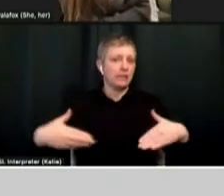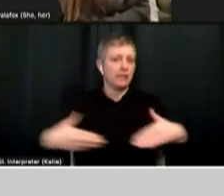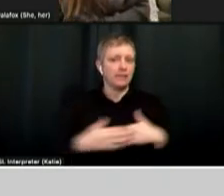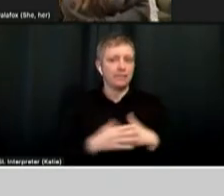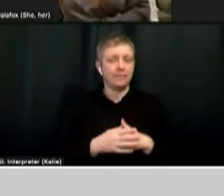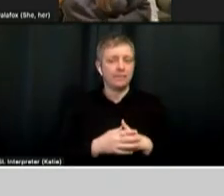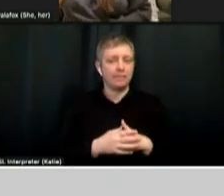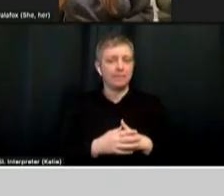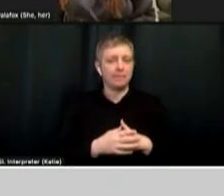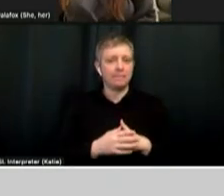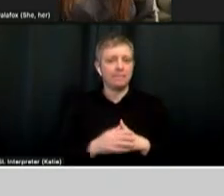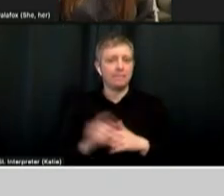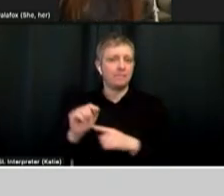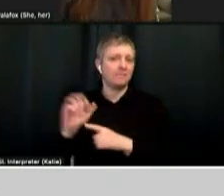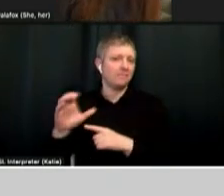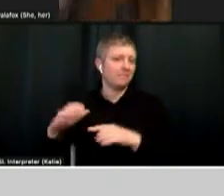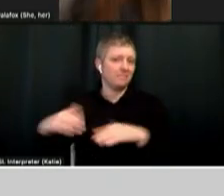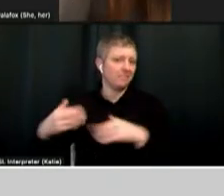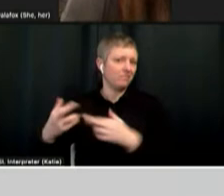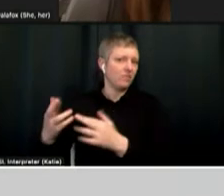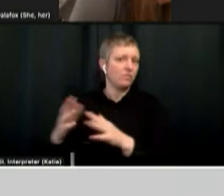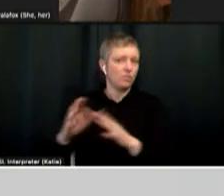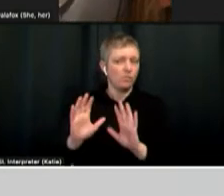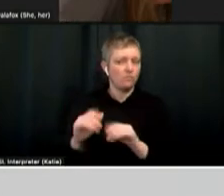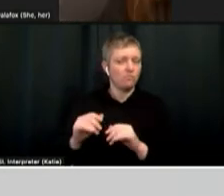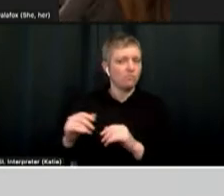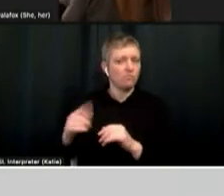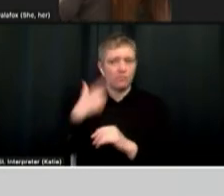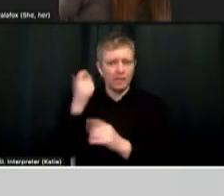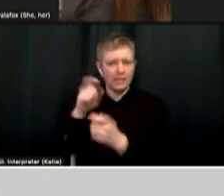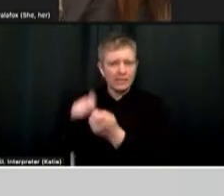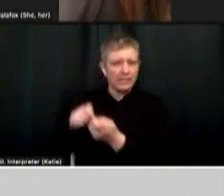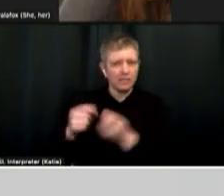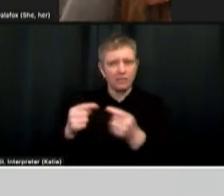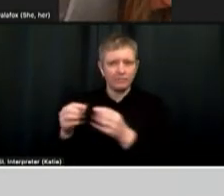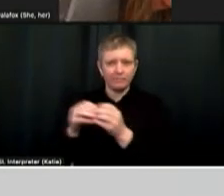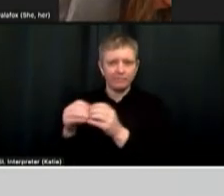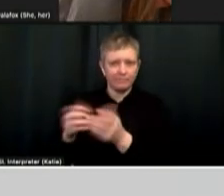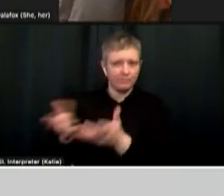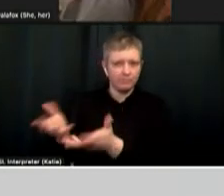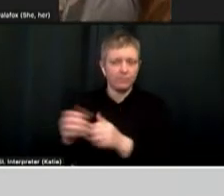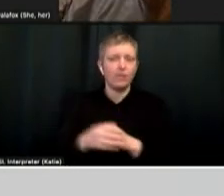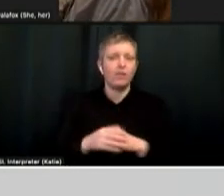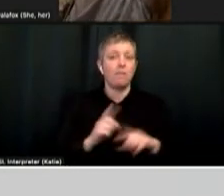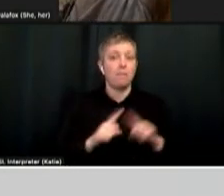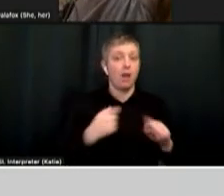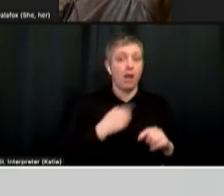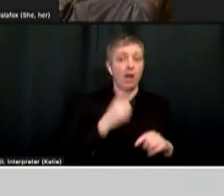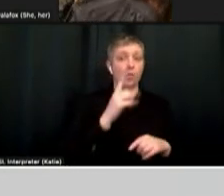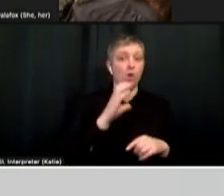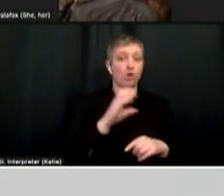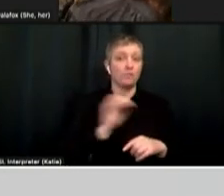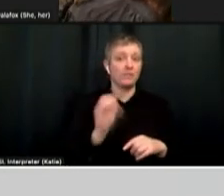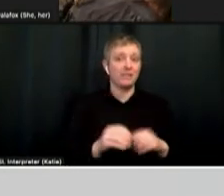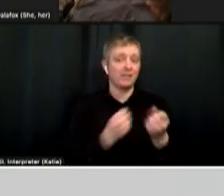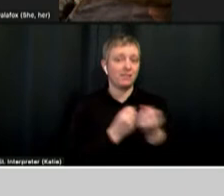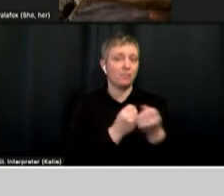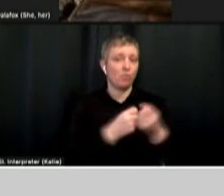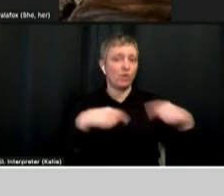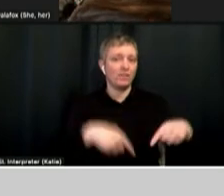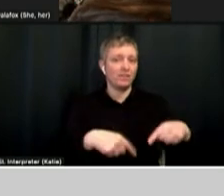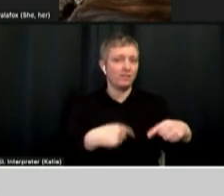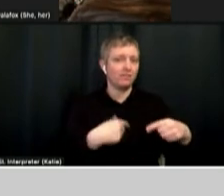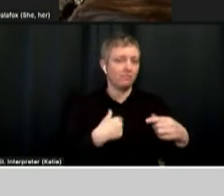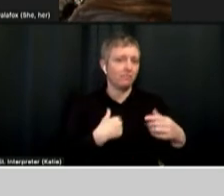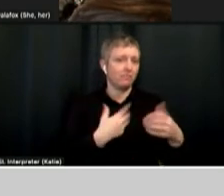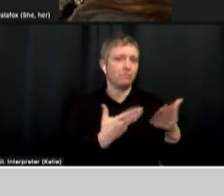So that's just my thought. And again, just to be very clear, I'm 100% in support of this. And I especially want to call out the concept of procedural